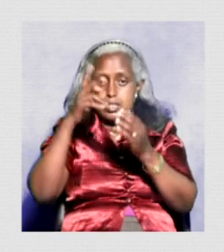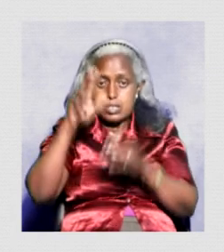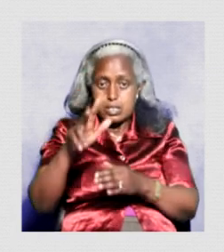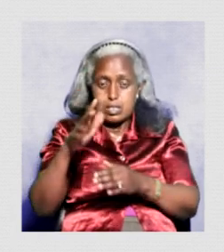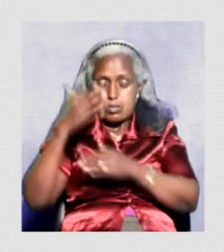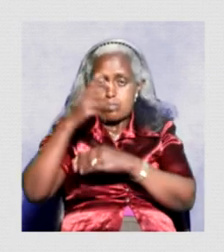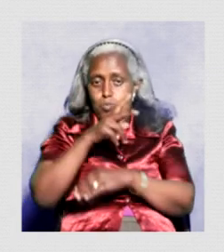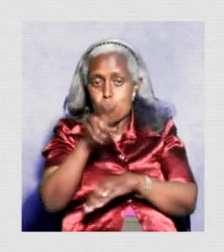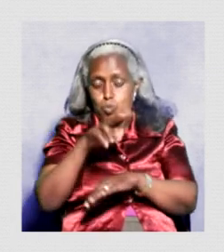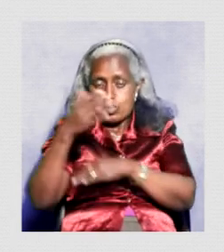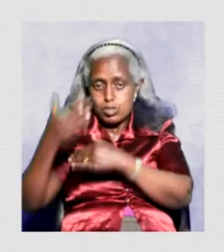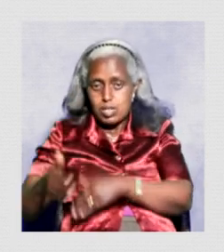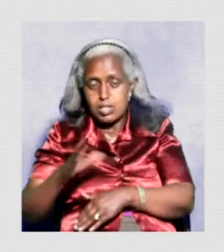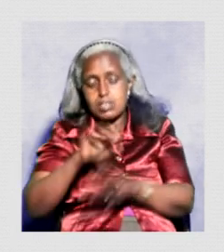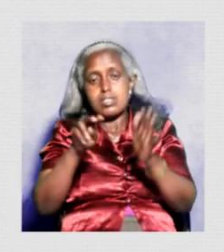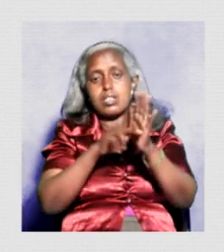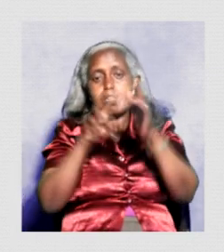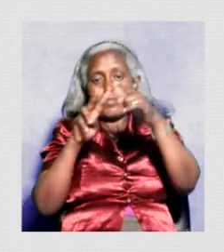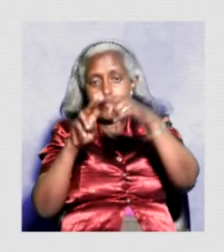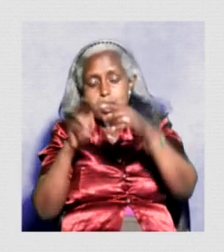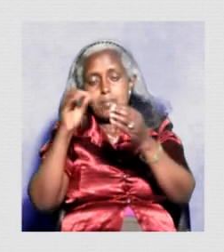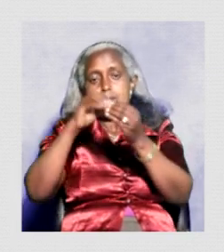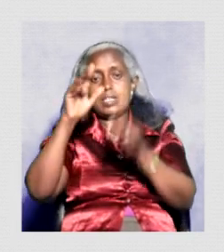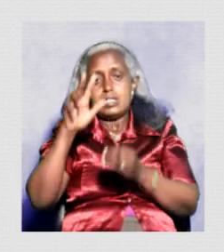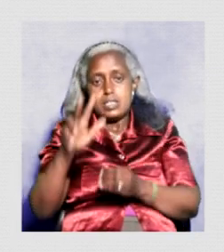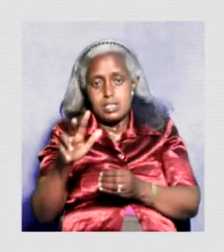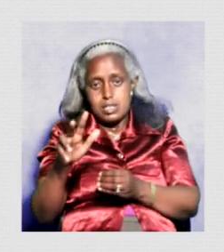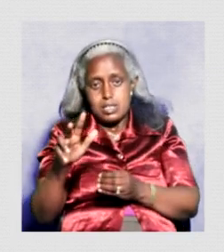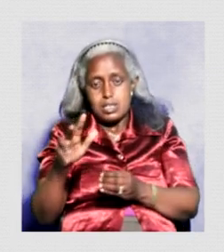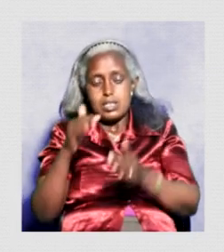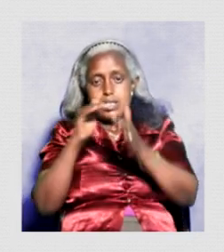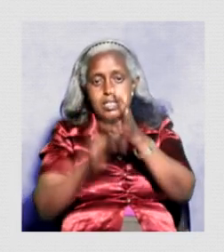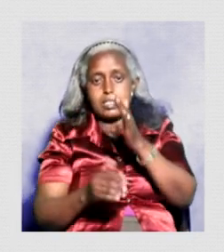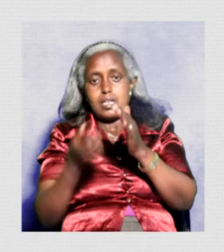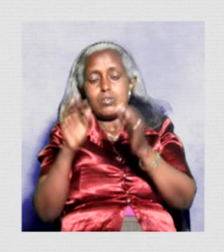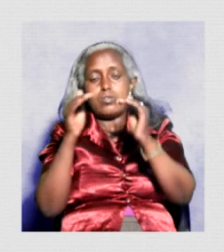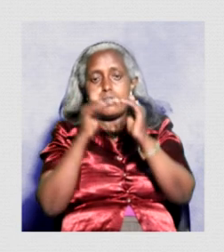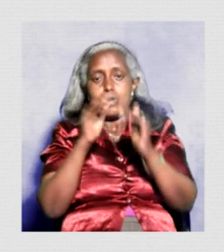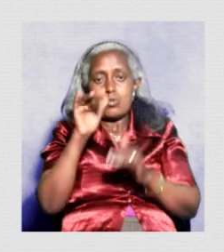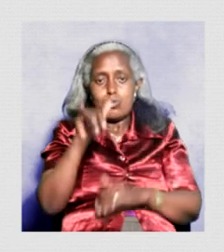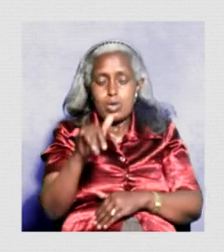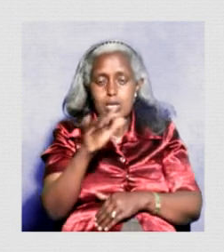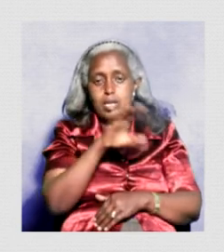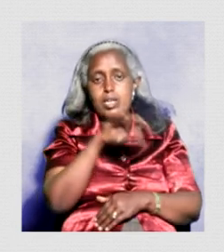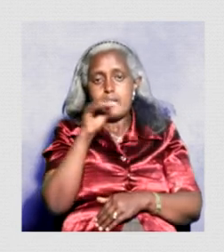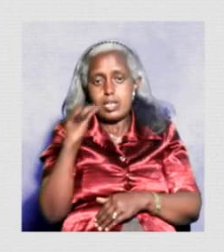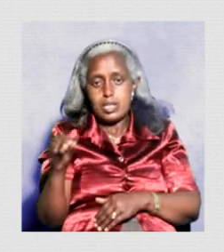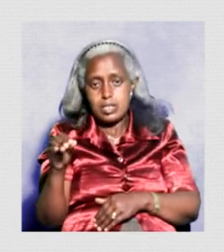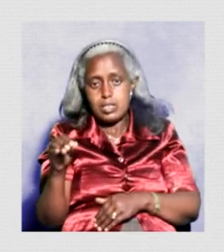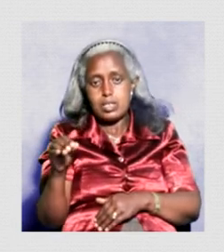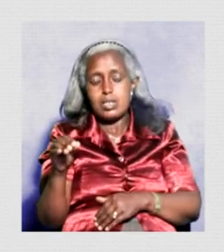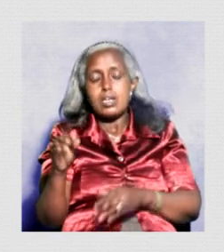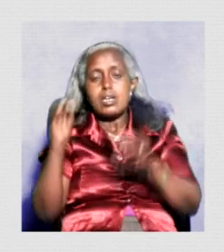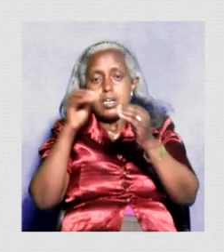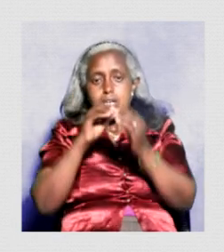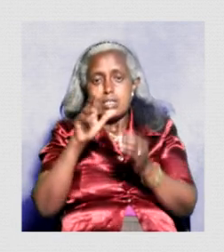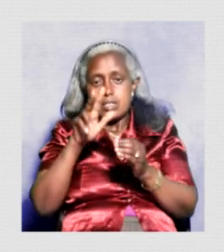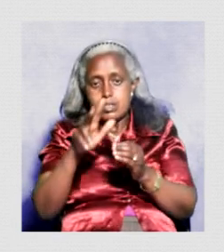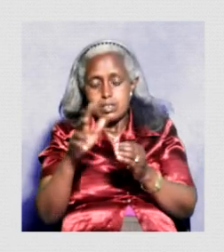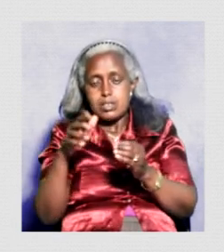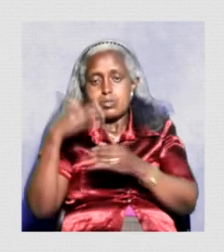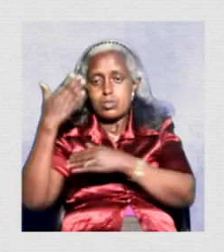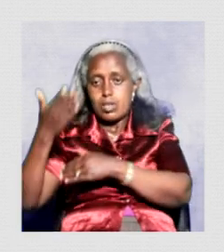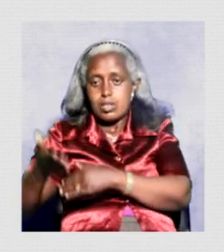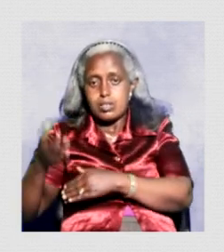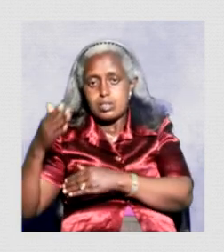sides, -pi plus 3 less or equal to y, and adding 3 on the other